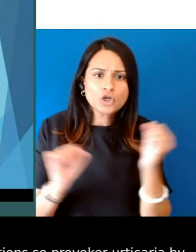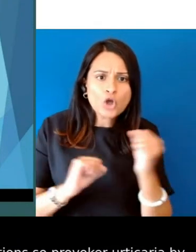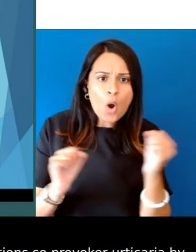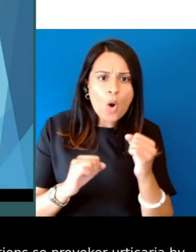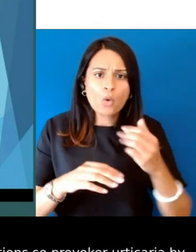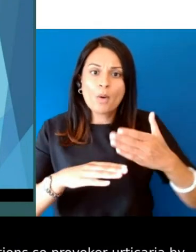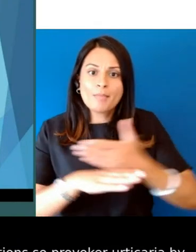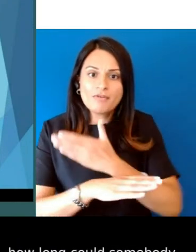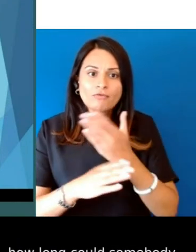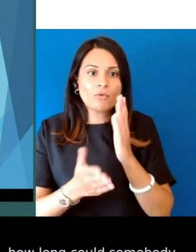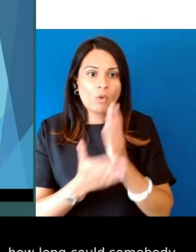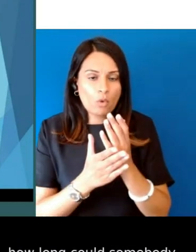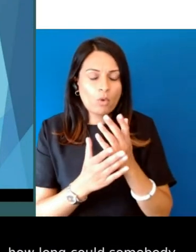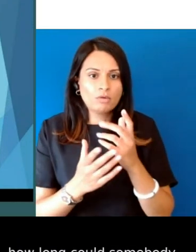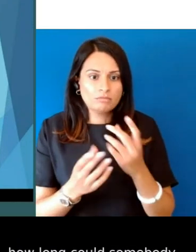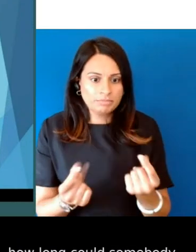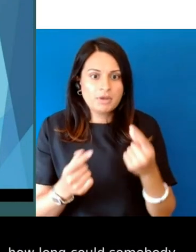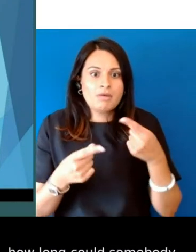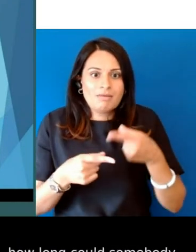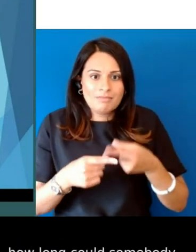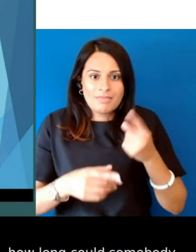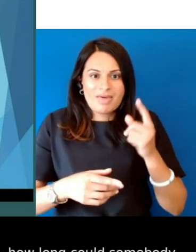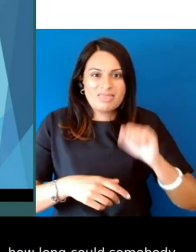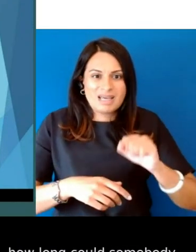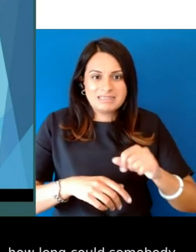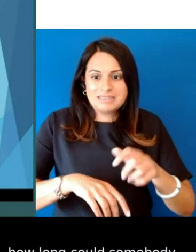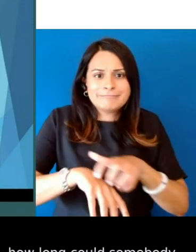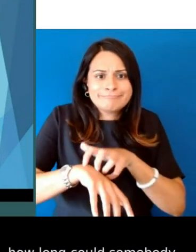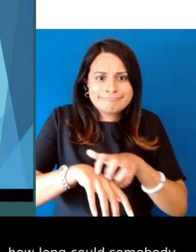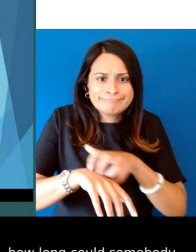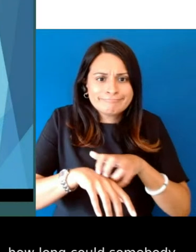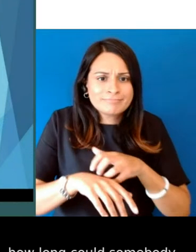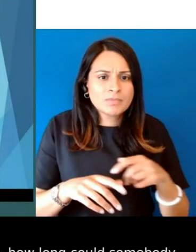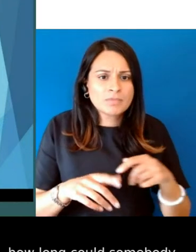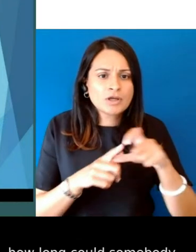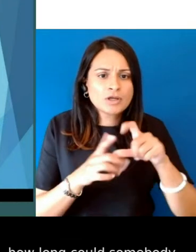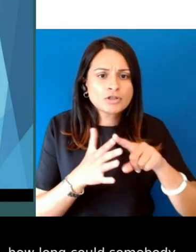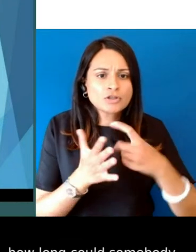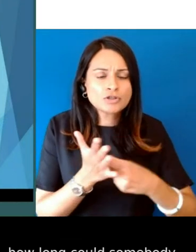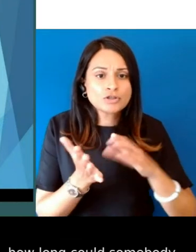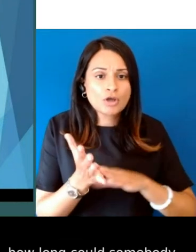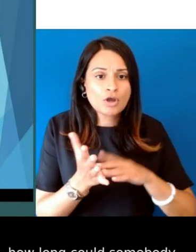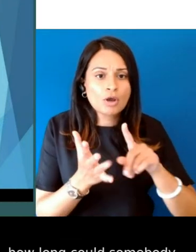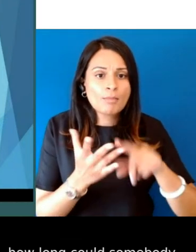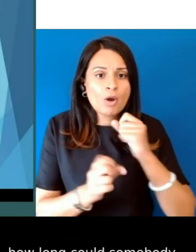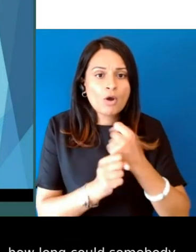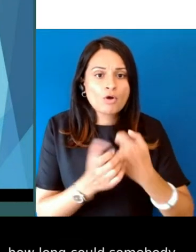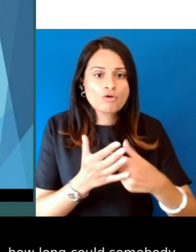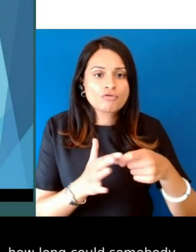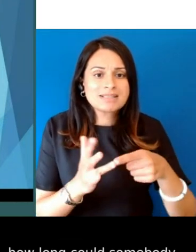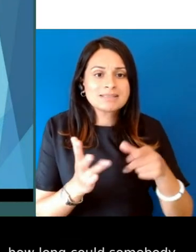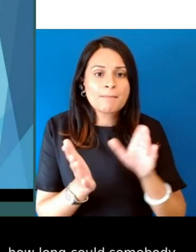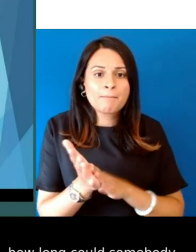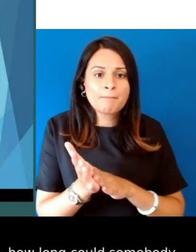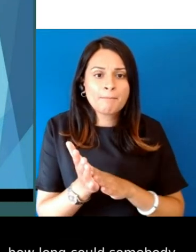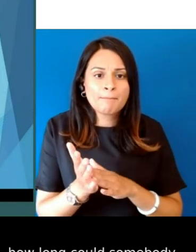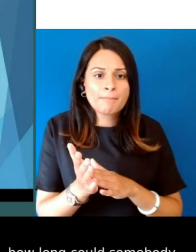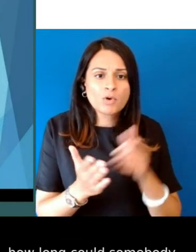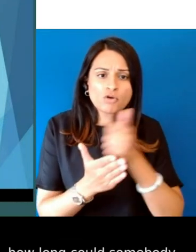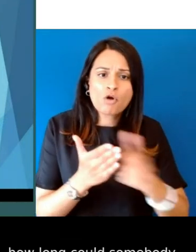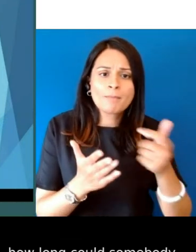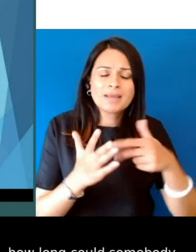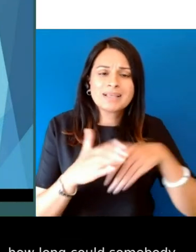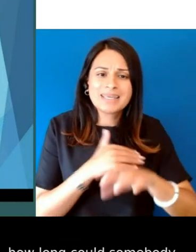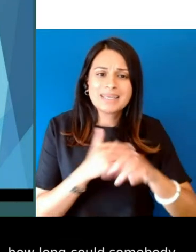urticaria dermagration's really important because that's very common in chronic spontaneous carrier and